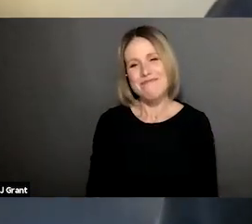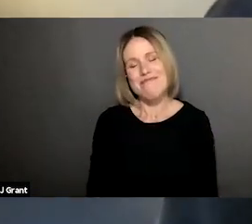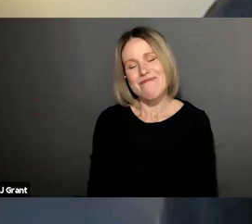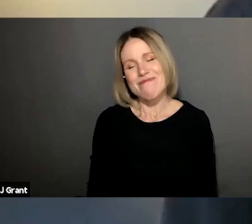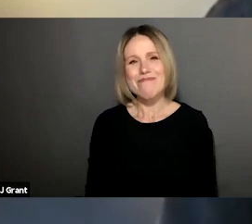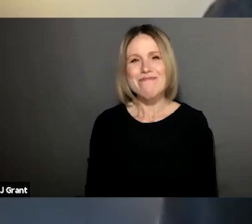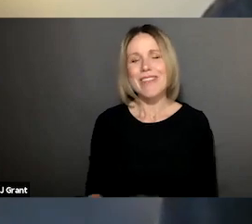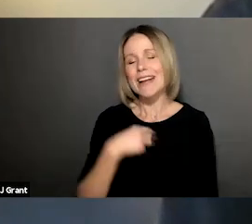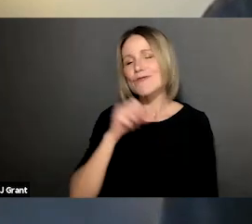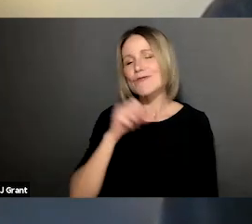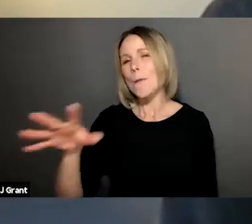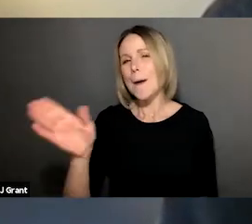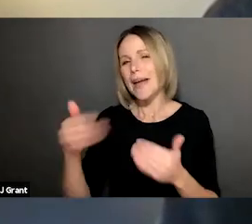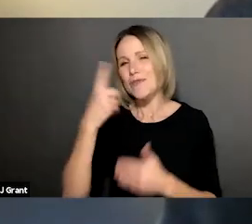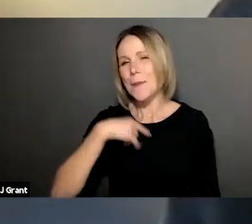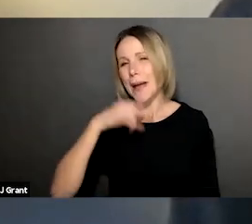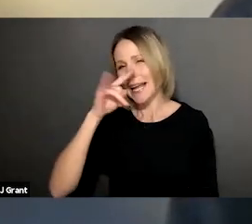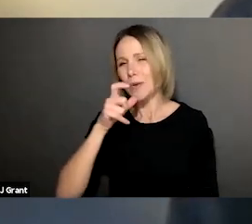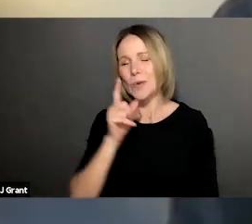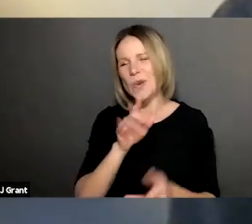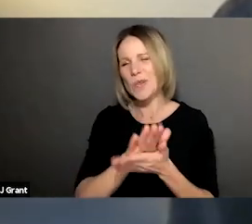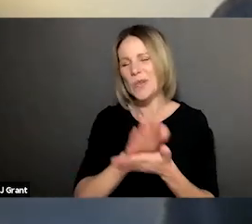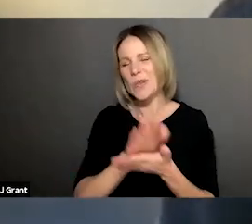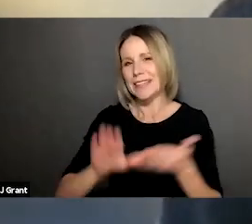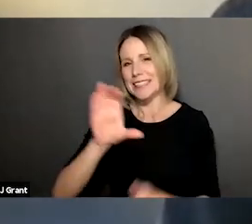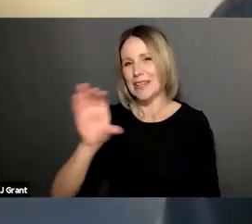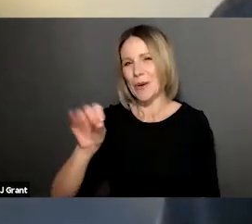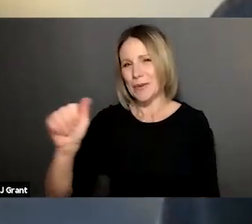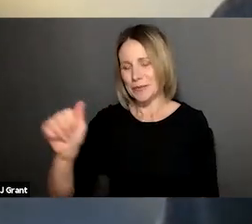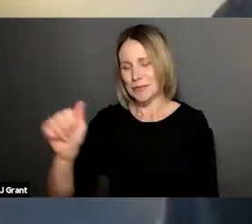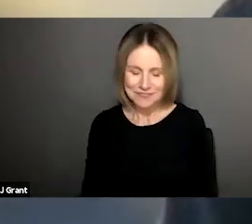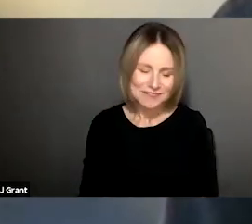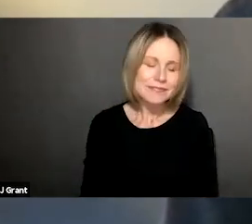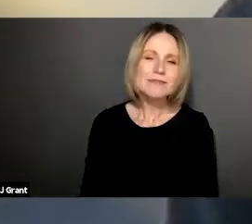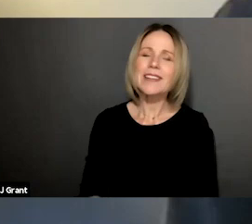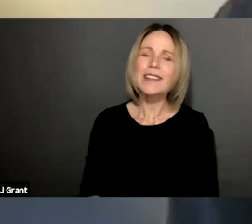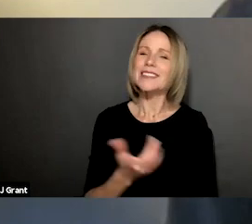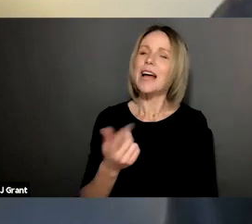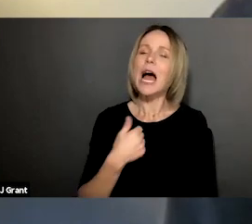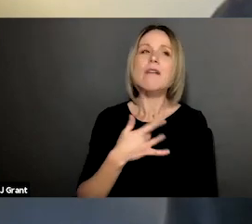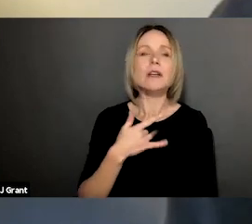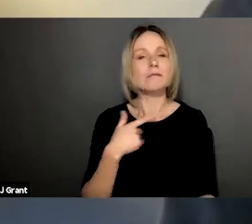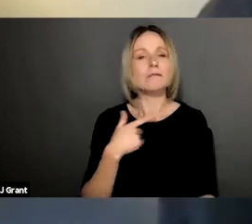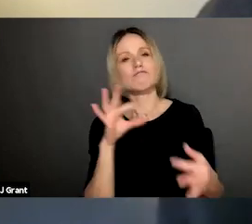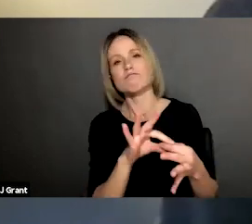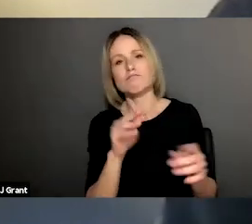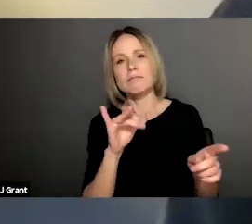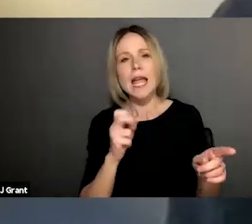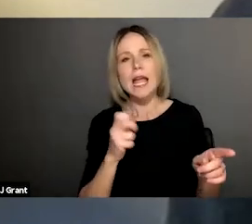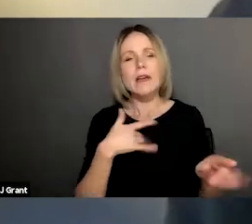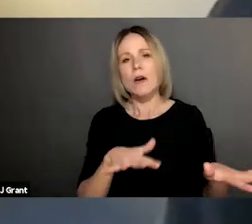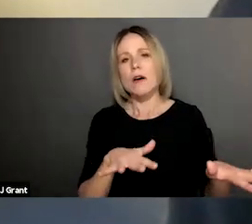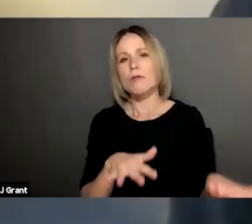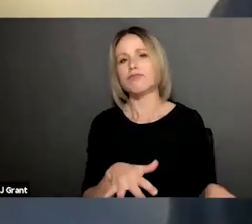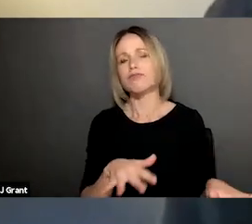it's just a marvelous place to be. I feel more myself and more at home when I'm in the state. And so I'm overjoyed to be